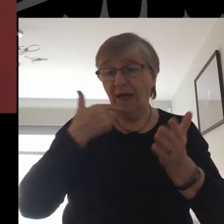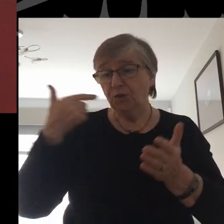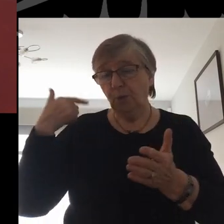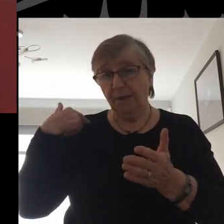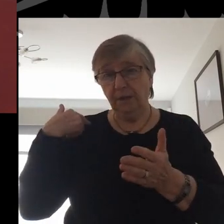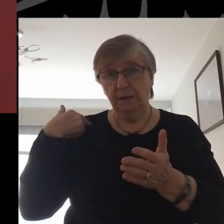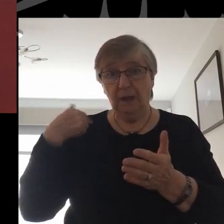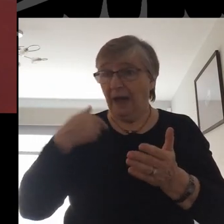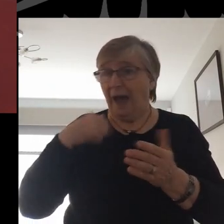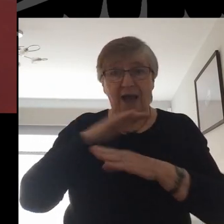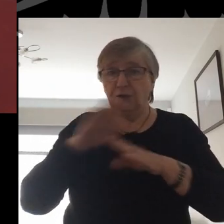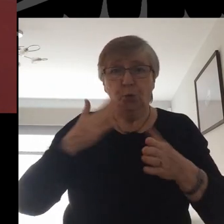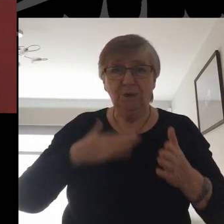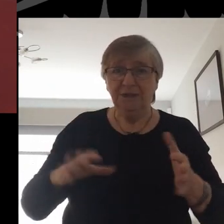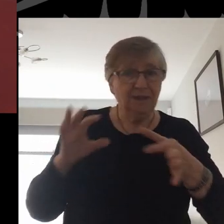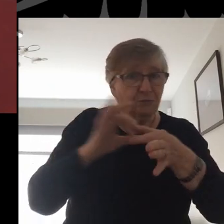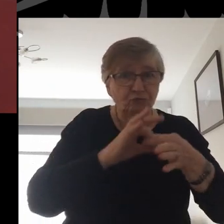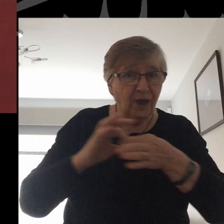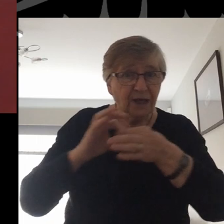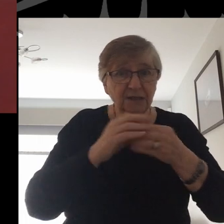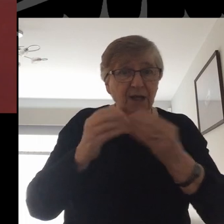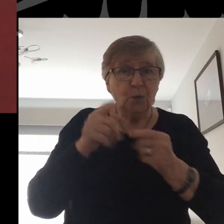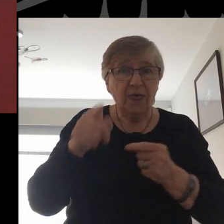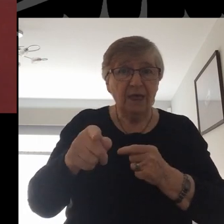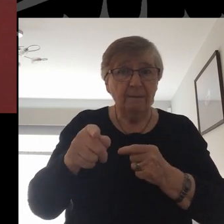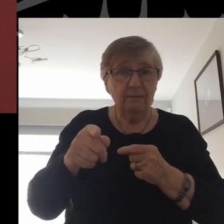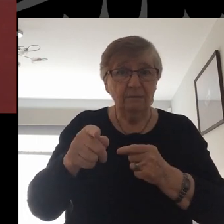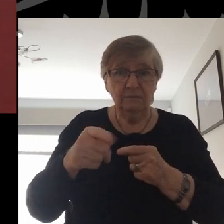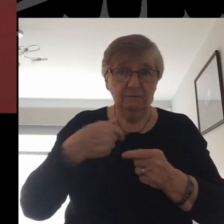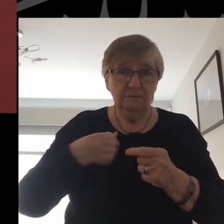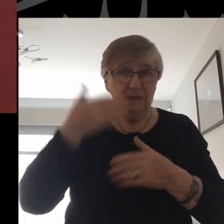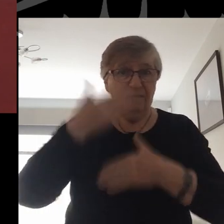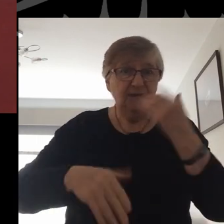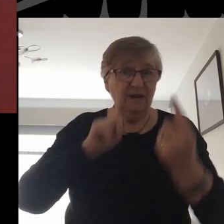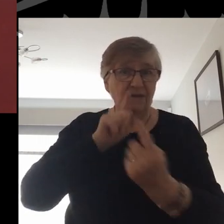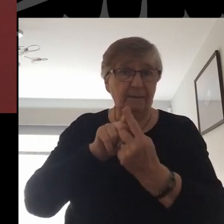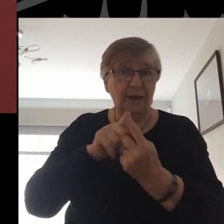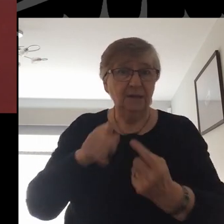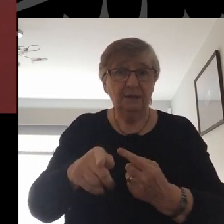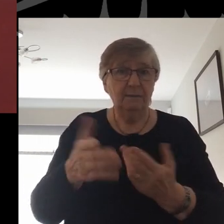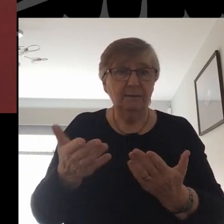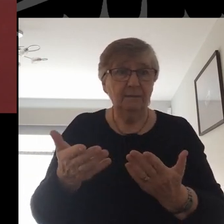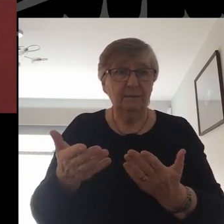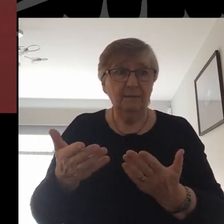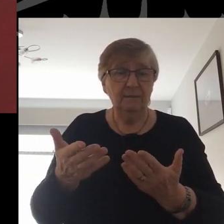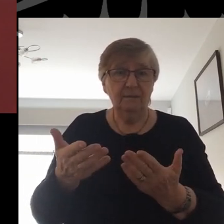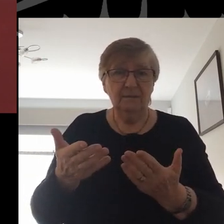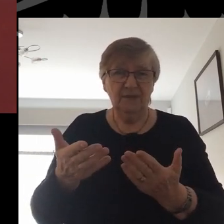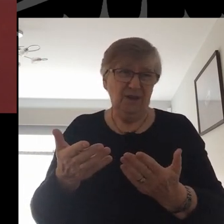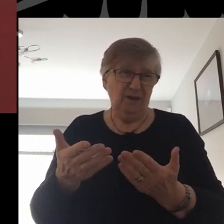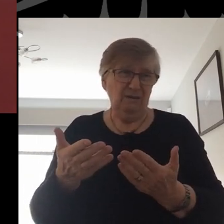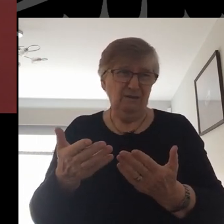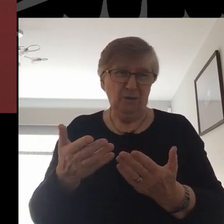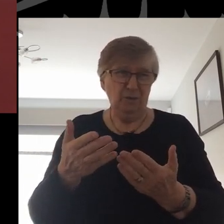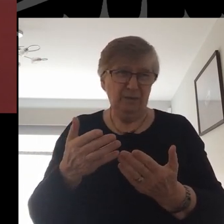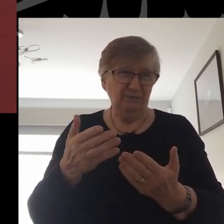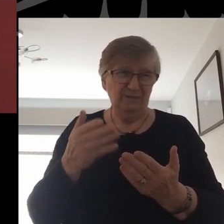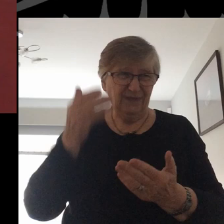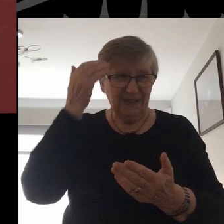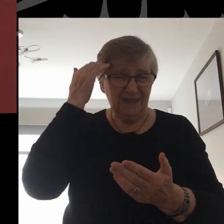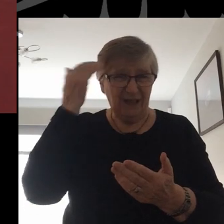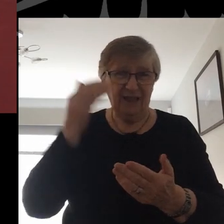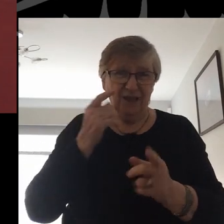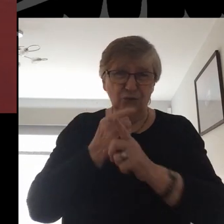week, and I don't need to be reconciled with the guy because I've never met him. It would be a nonsense to talk about